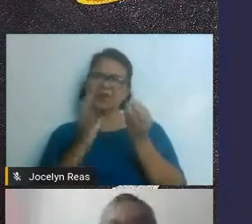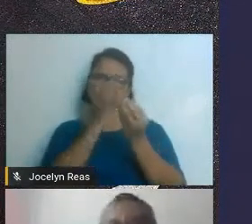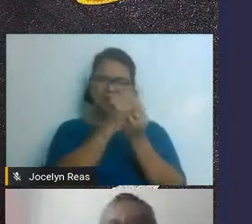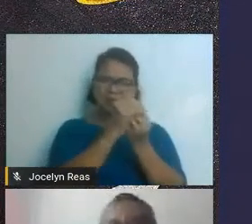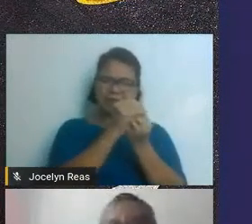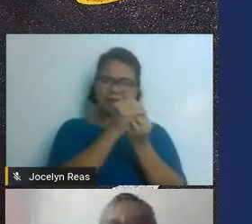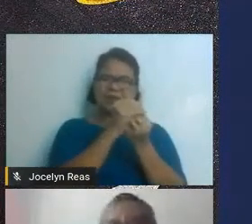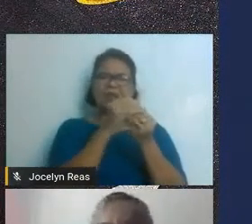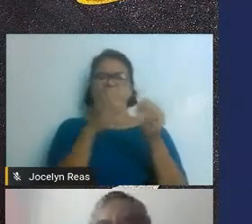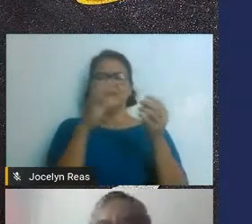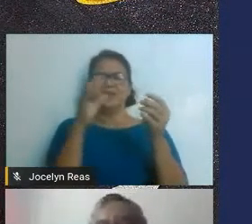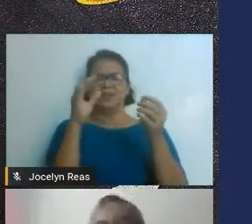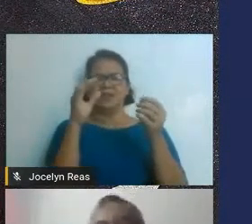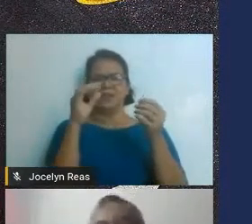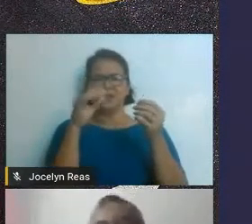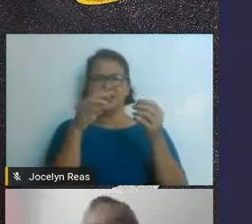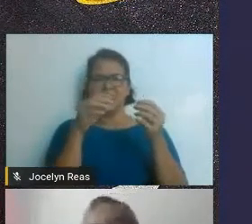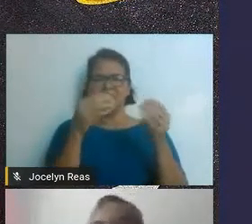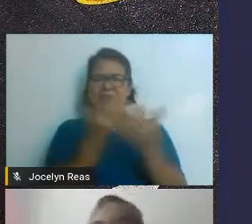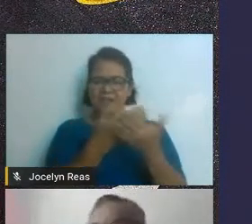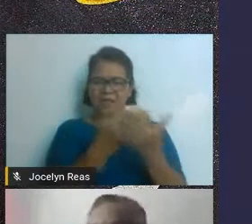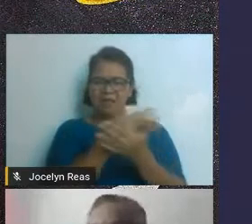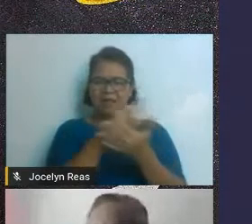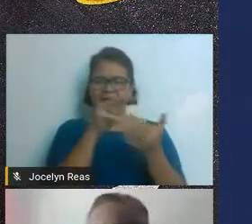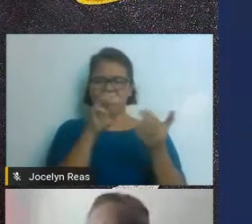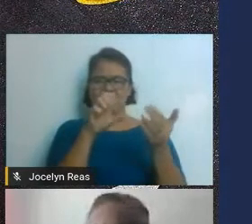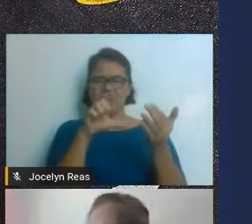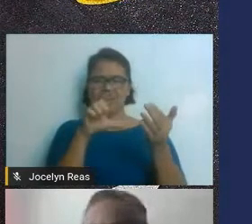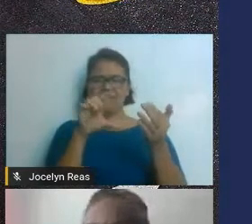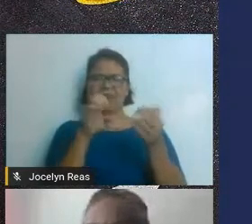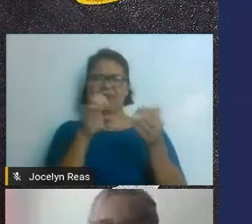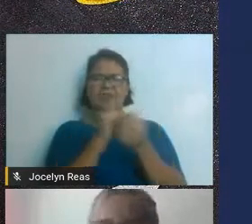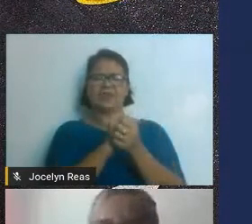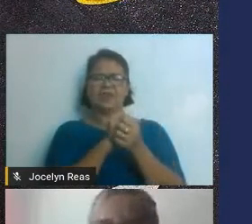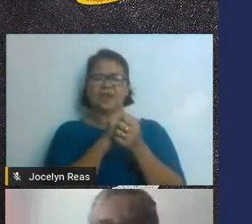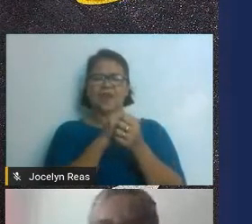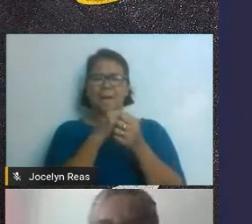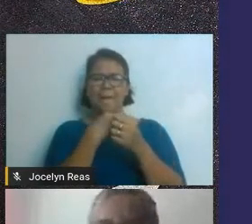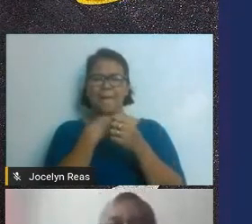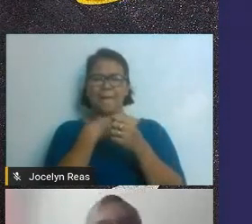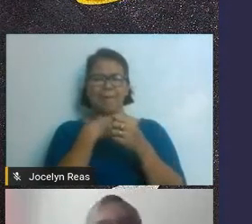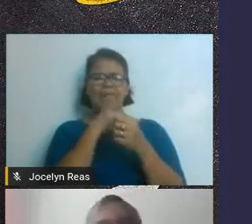and at the same time, the reasons are also there. I'm not going to explain them